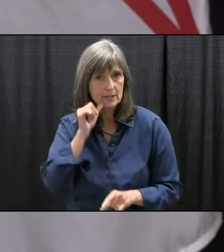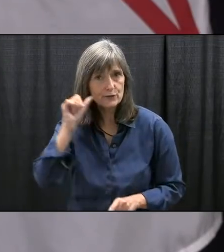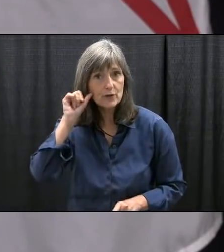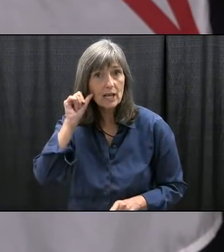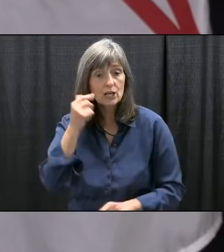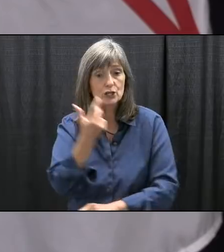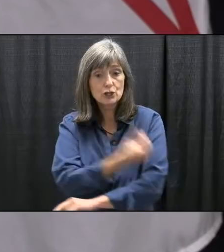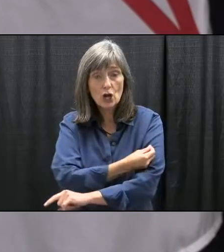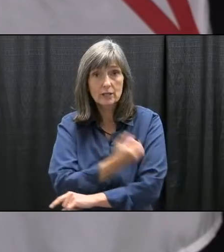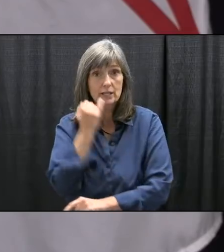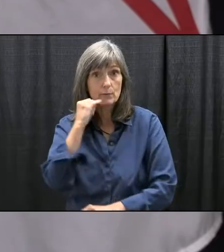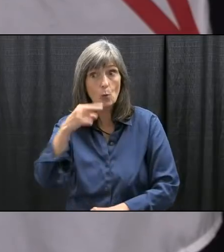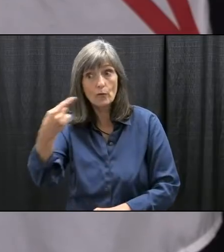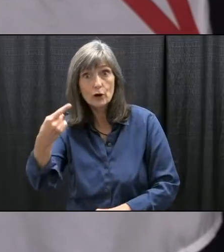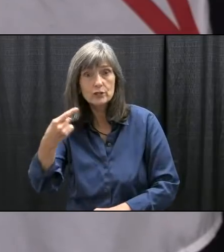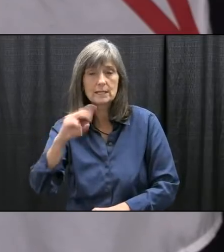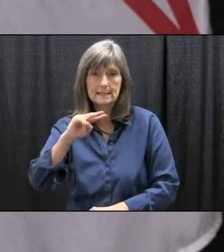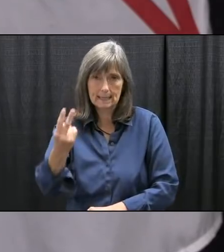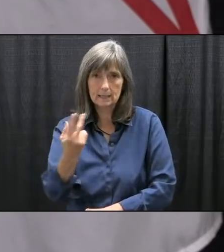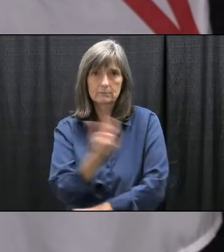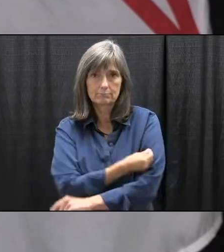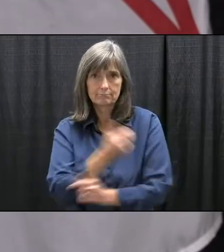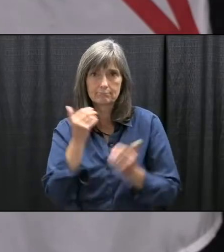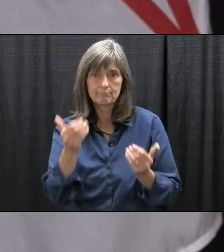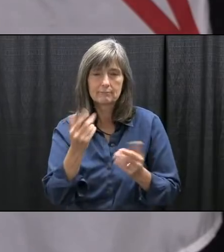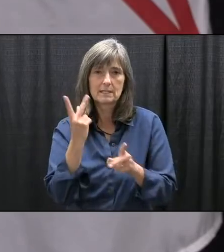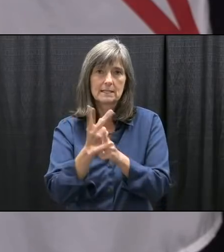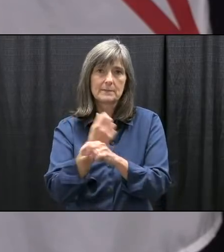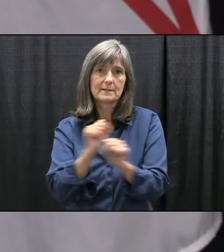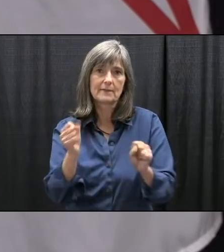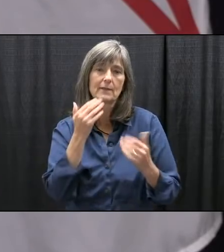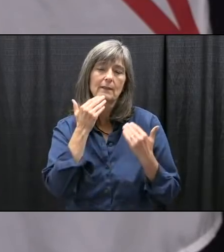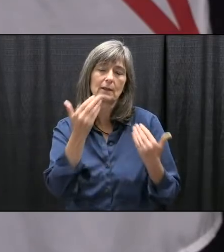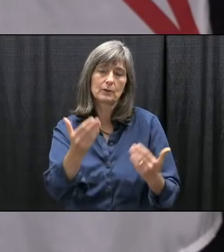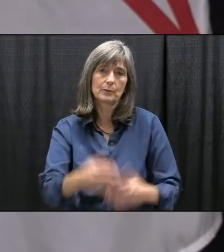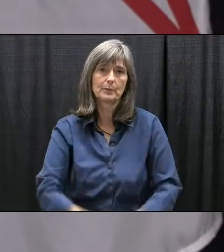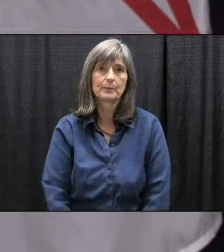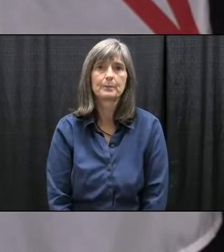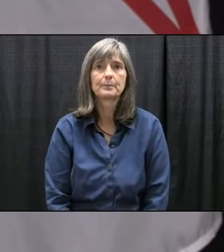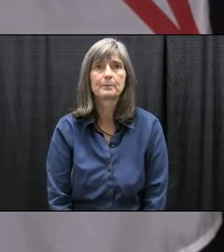had the first, get your second. And stay safe. Thank you very much for your time.